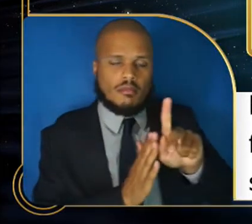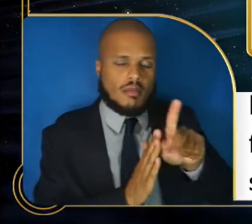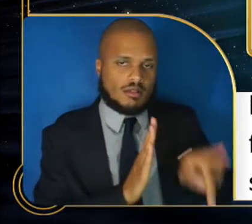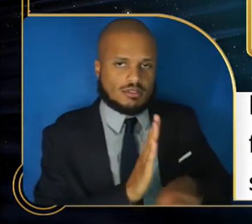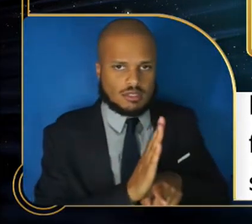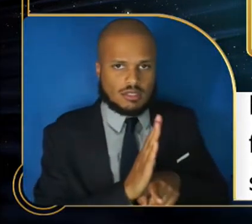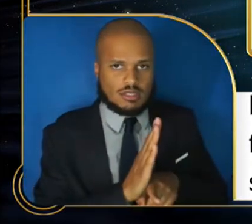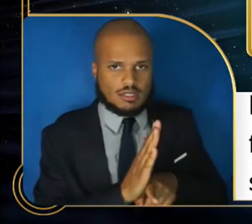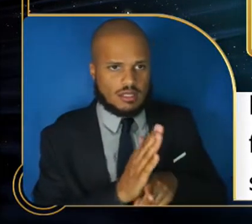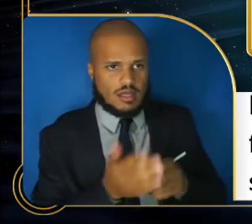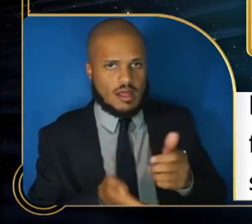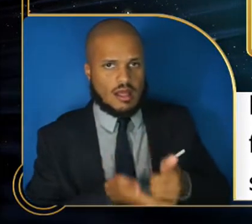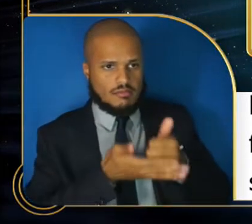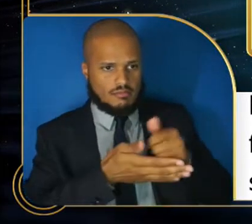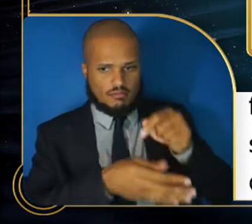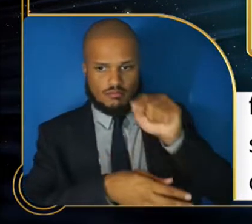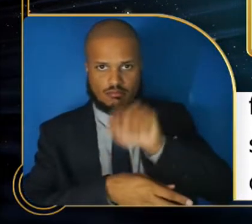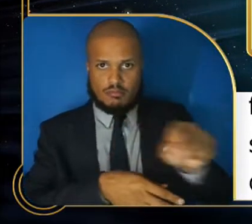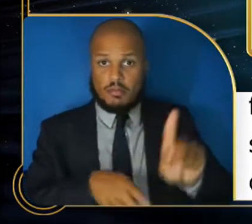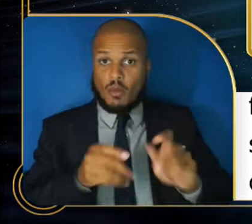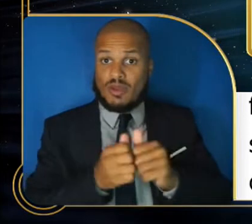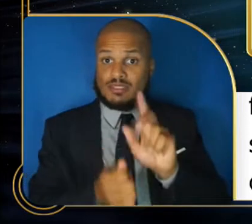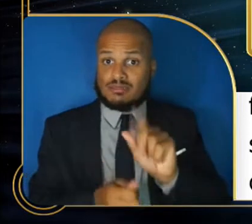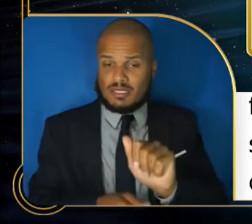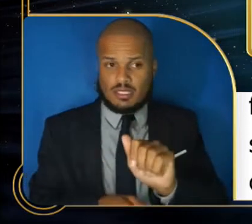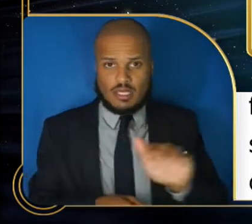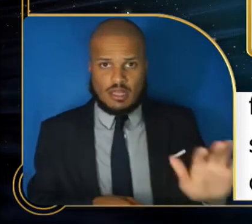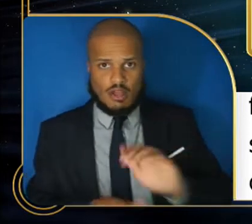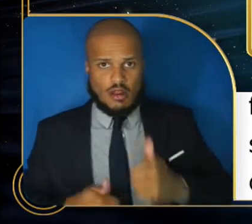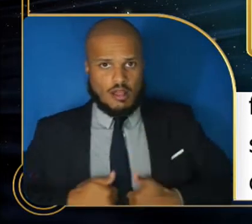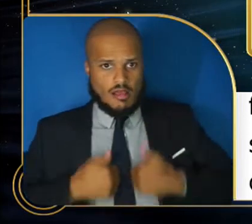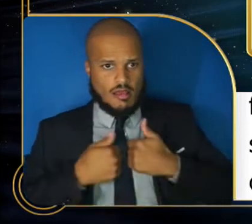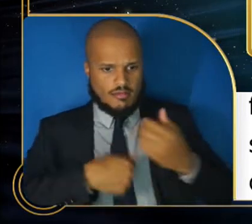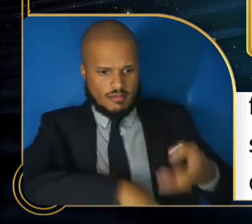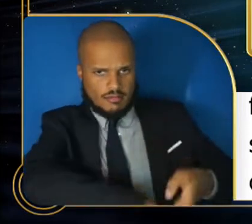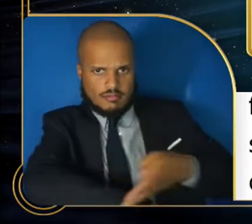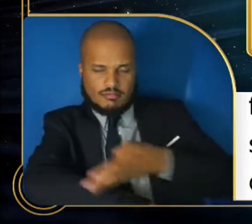of people with mental disabilities. Whether you've been around